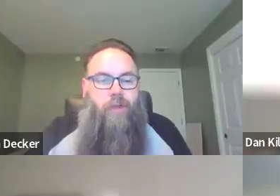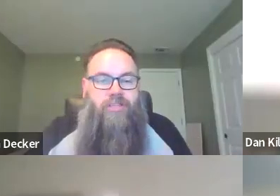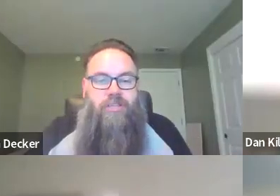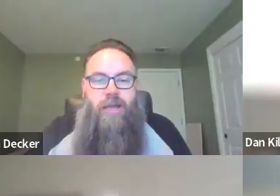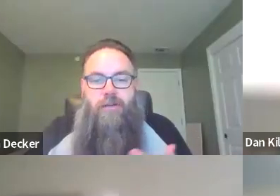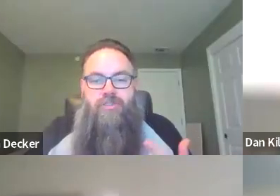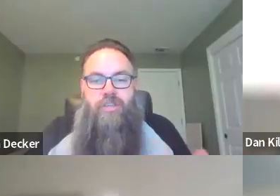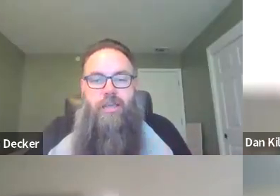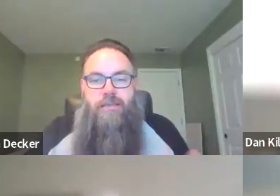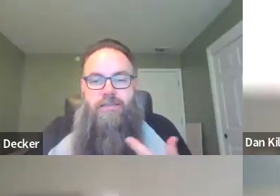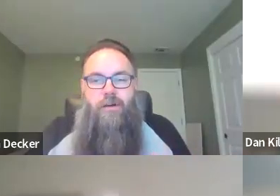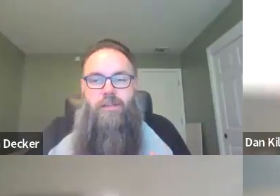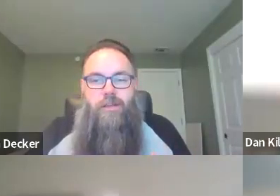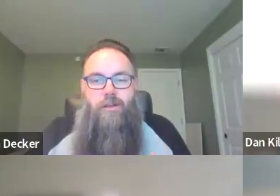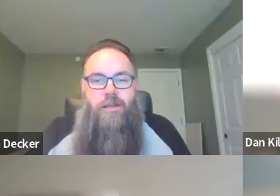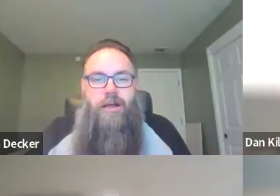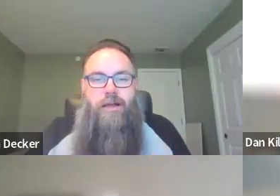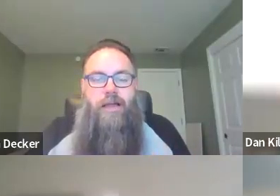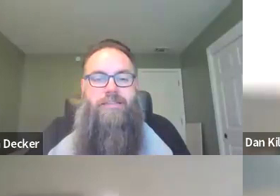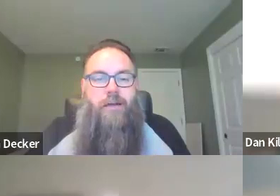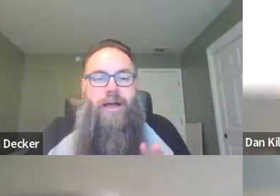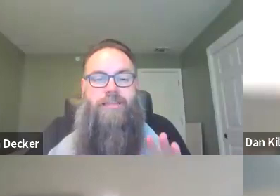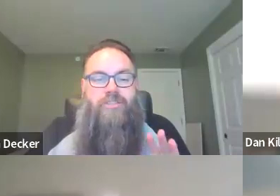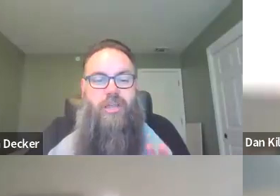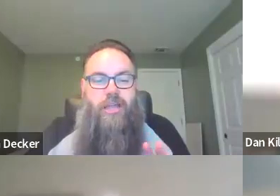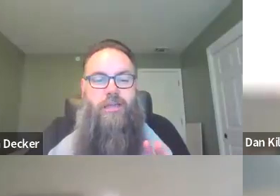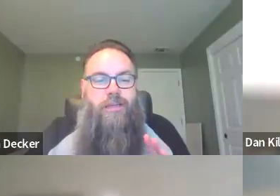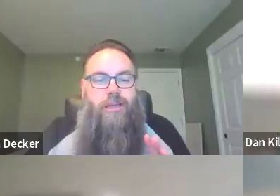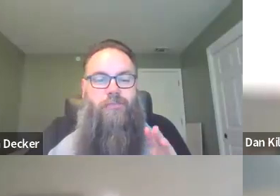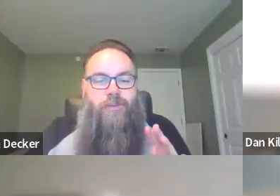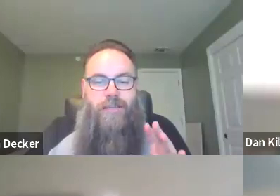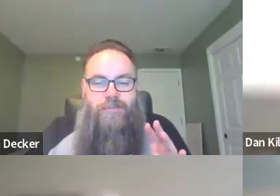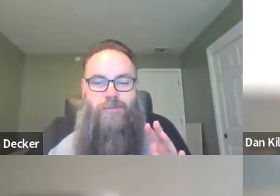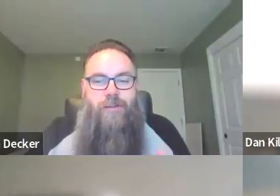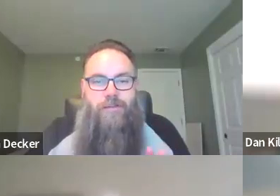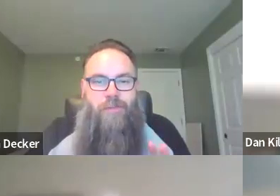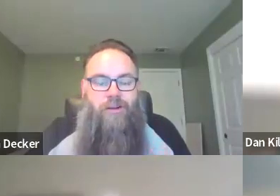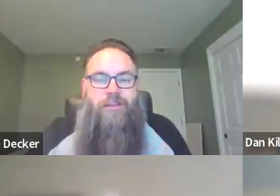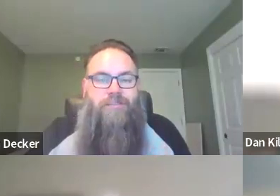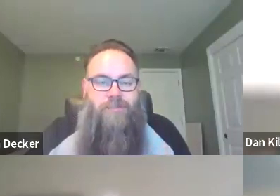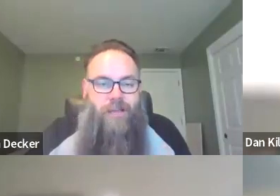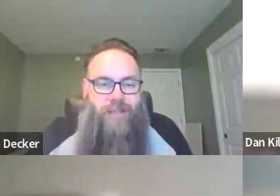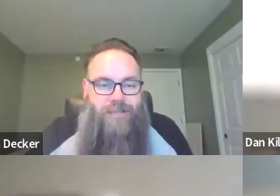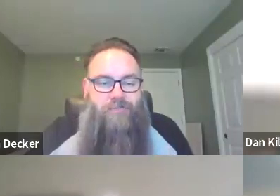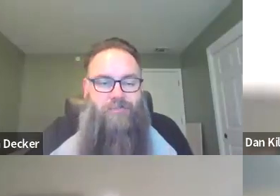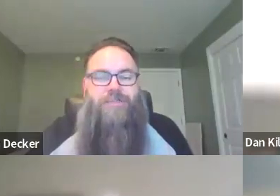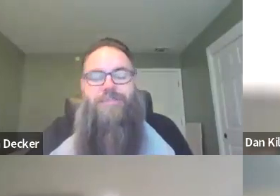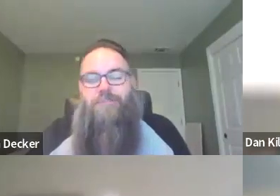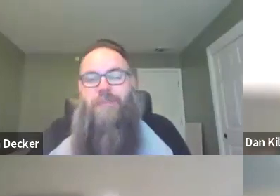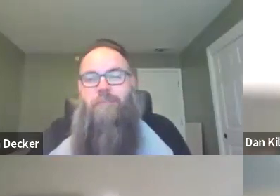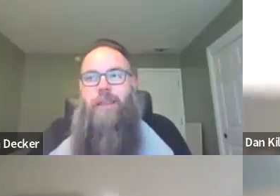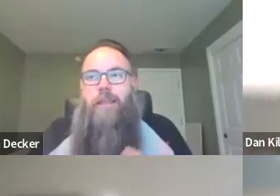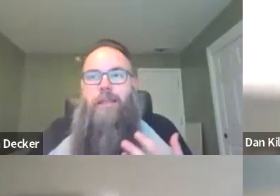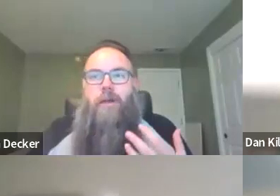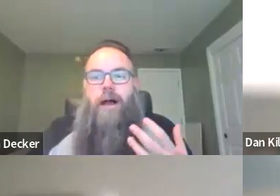behavior agent. I know Jay is on here, and I guess I will ask Jay if, because I like to pick on him sometimes in questions in